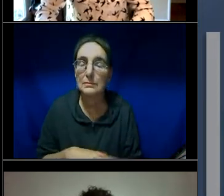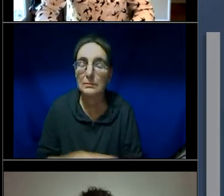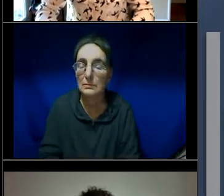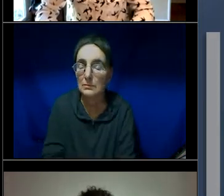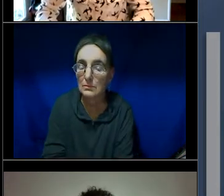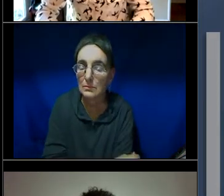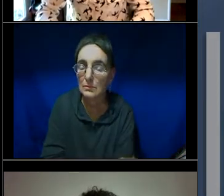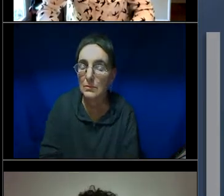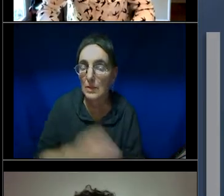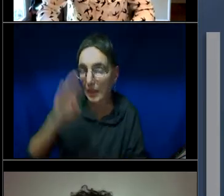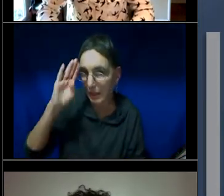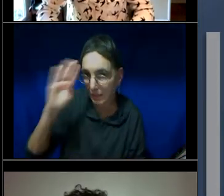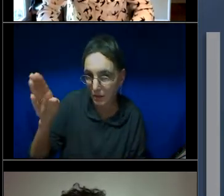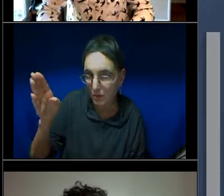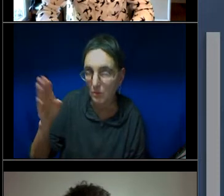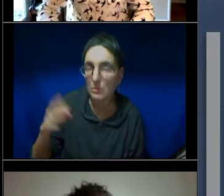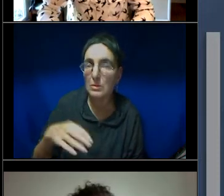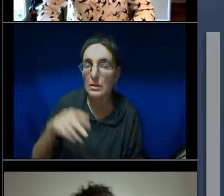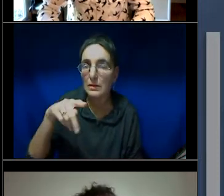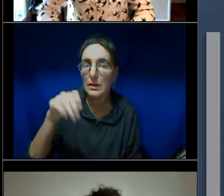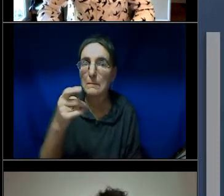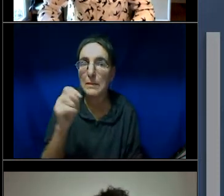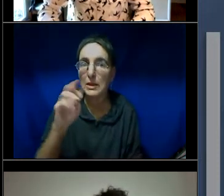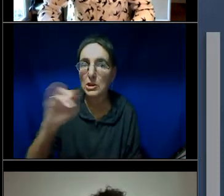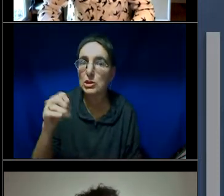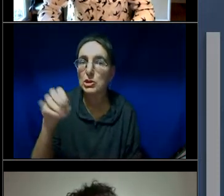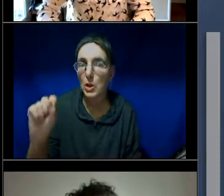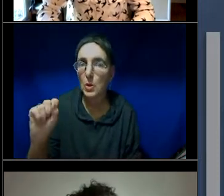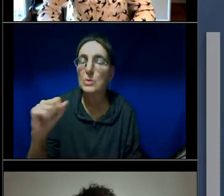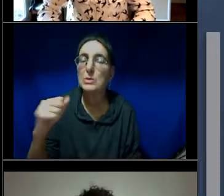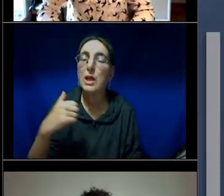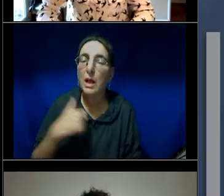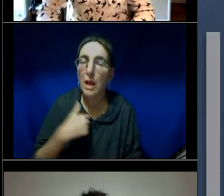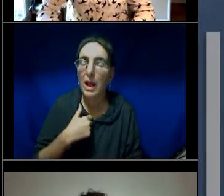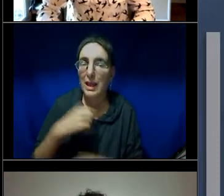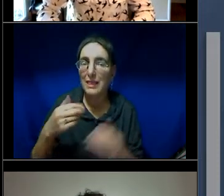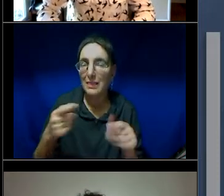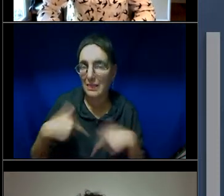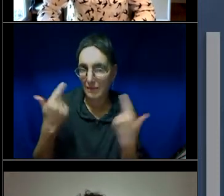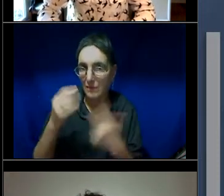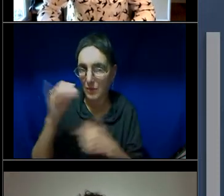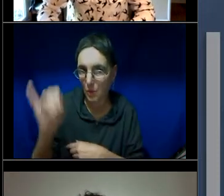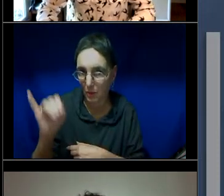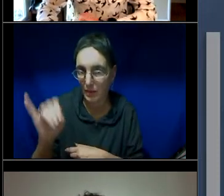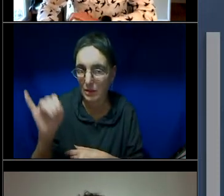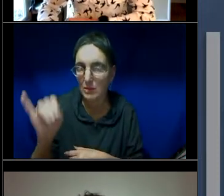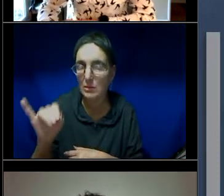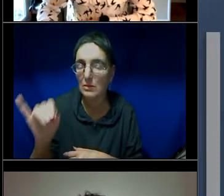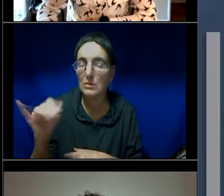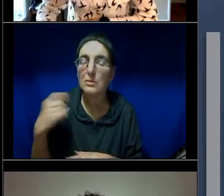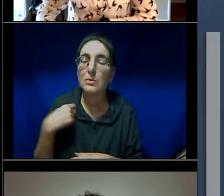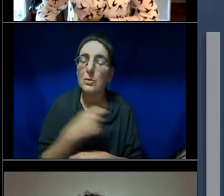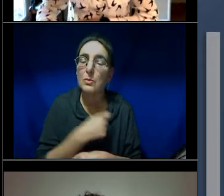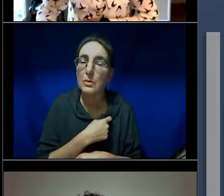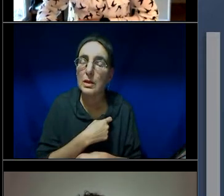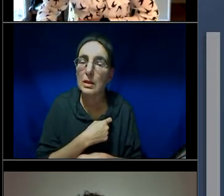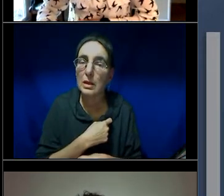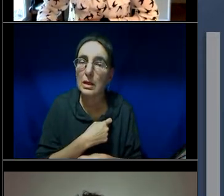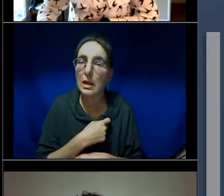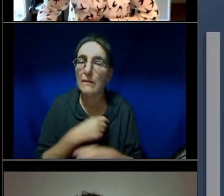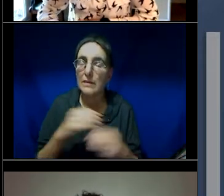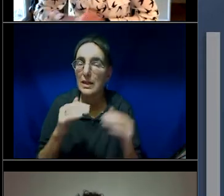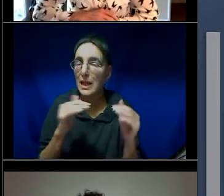Hello, everybody. This is Theo Peter Jones. I'm a resident of the Wood Street Commons in Oakland, and we have an equity